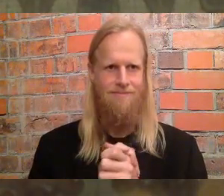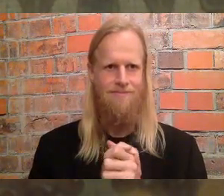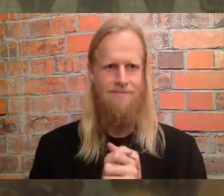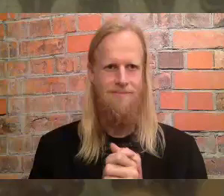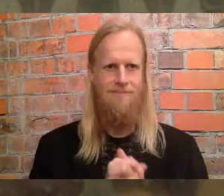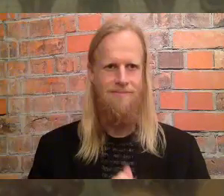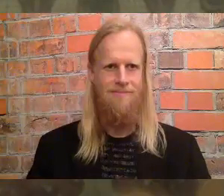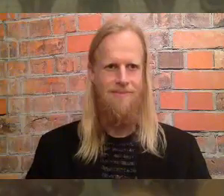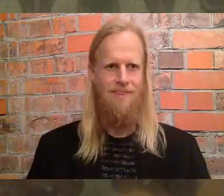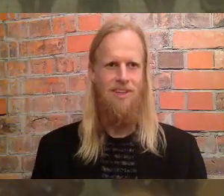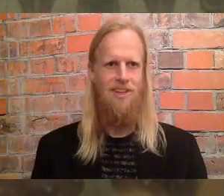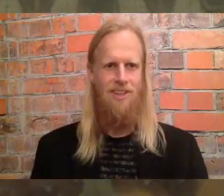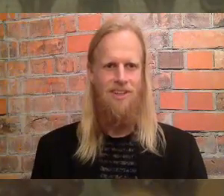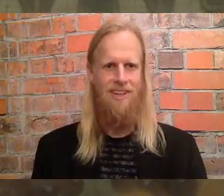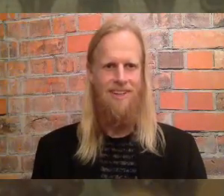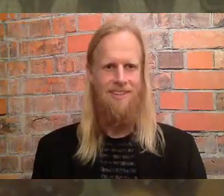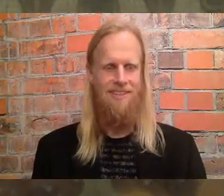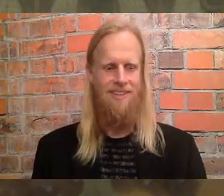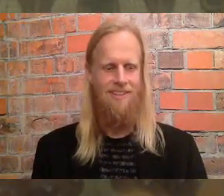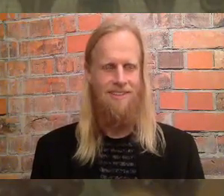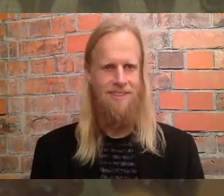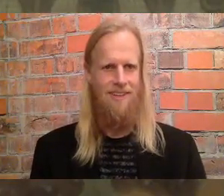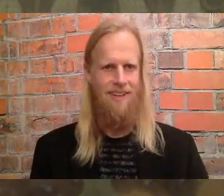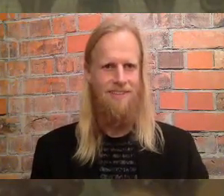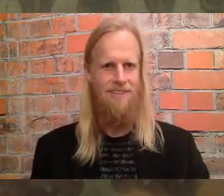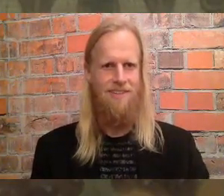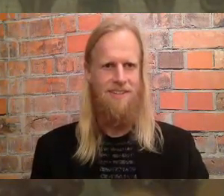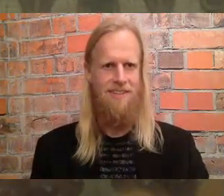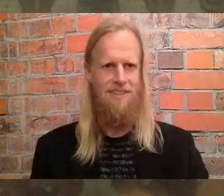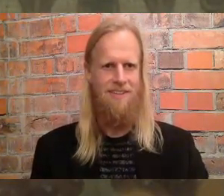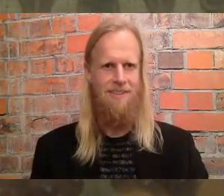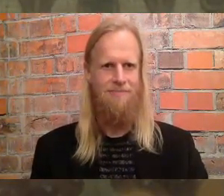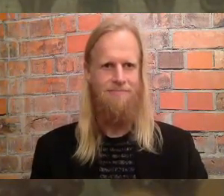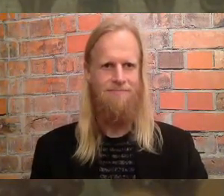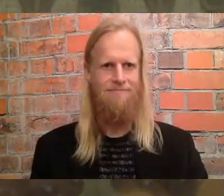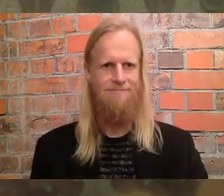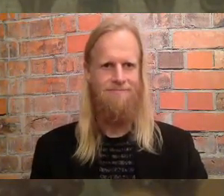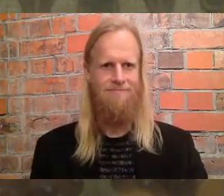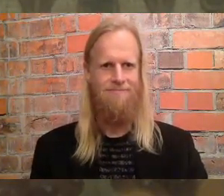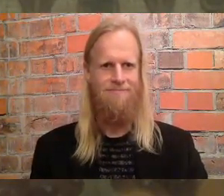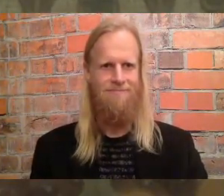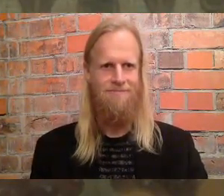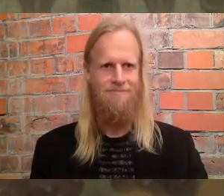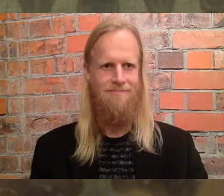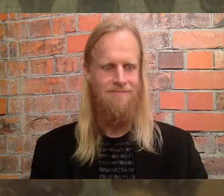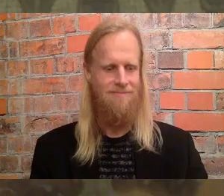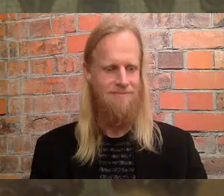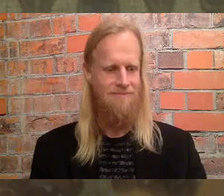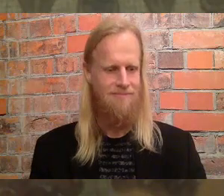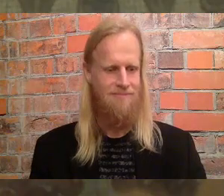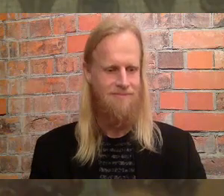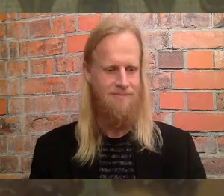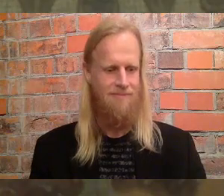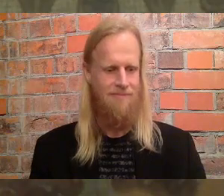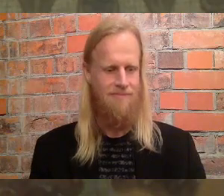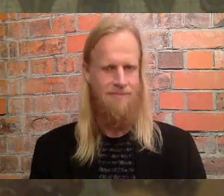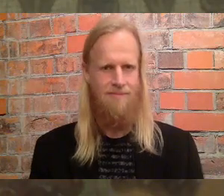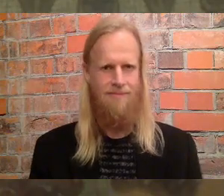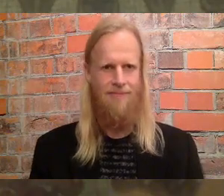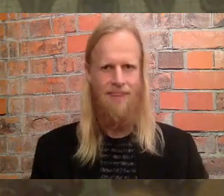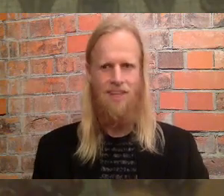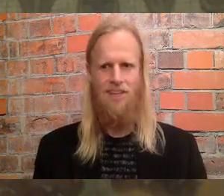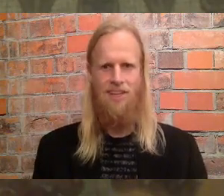Hello, everyone. Welcome to the World Tapping Circle. I'm your host, Sonya